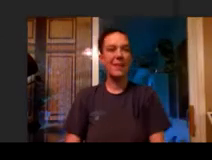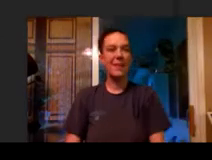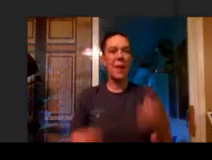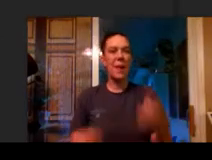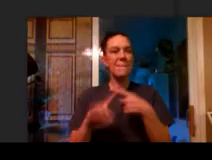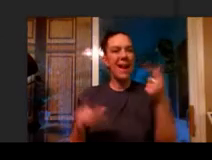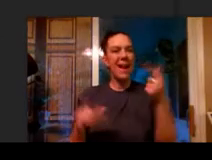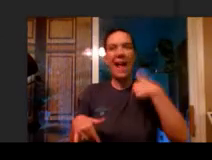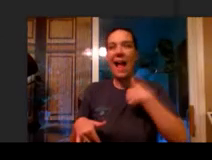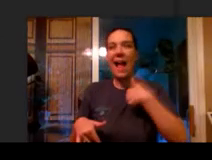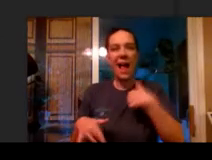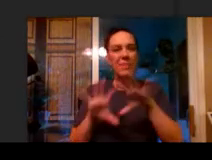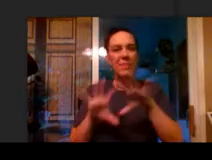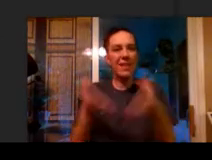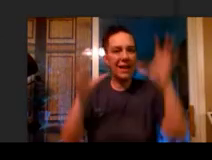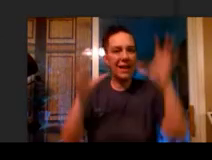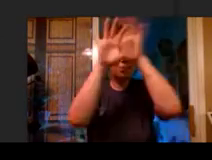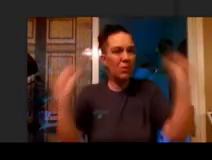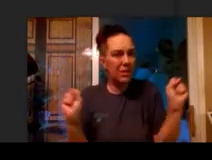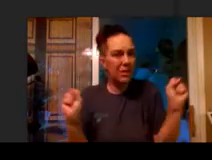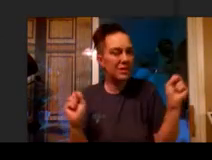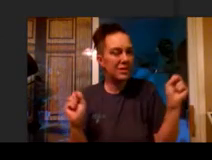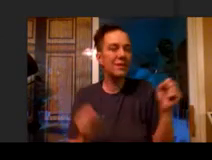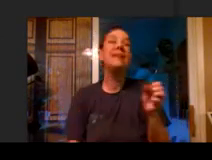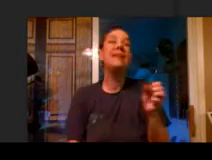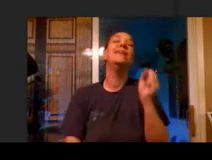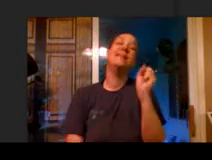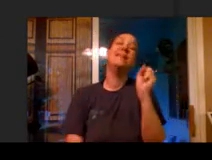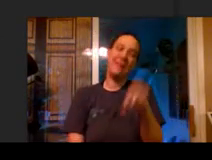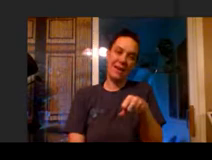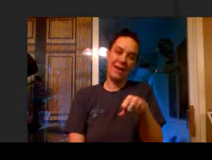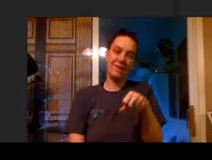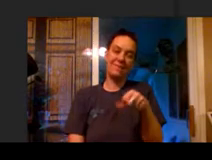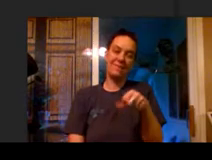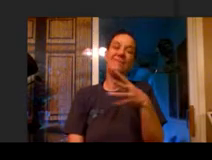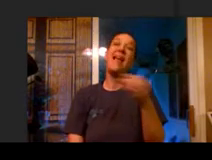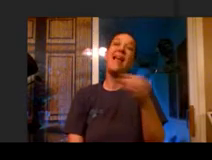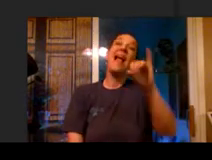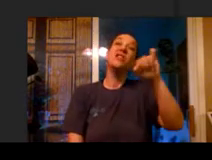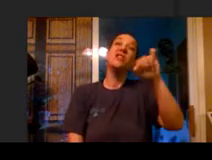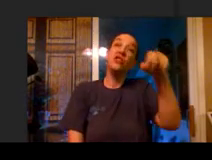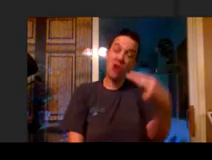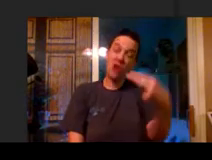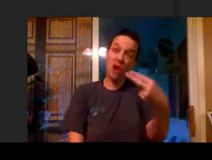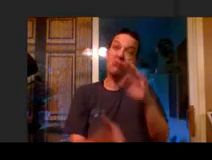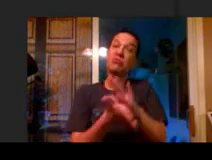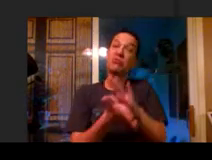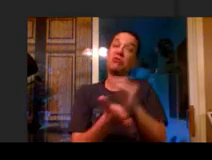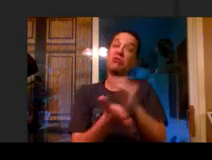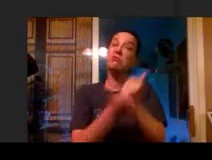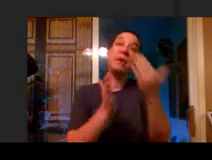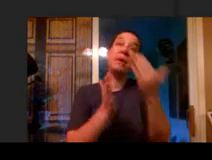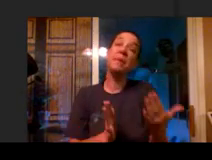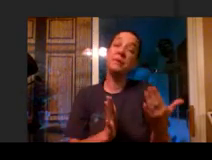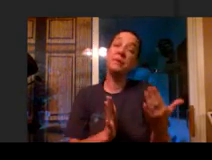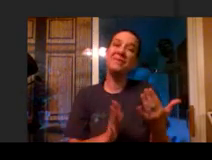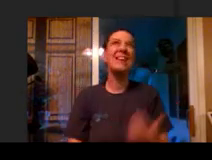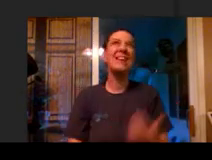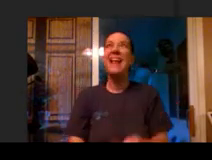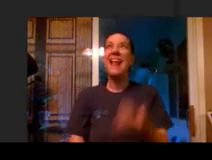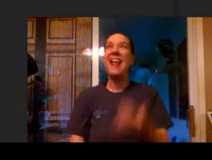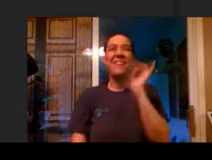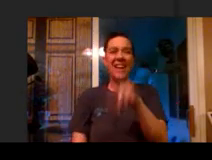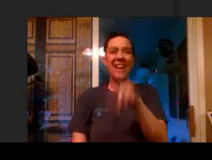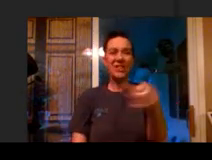I'm the class president, Holly said. Yes. And Josh is the school helper. That's just some